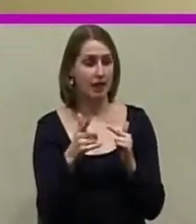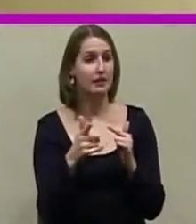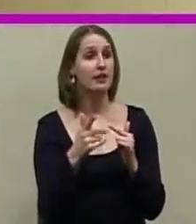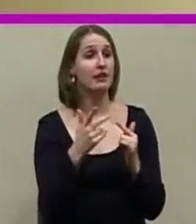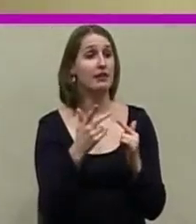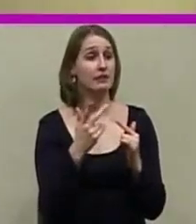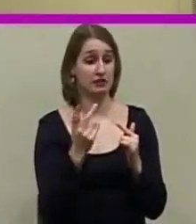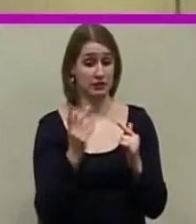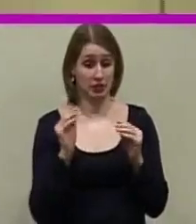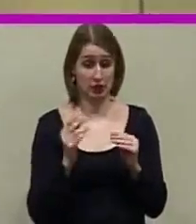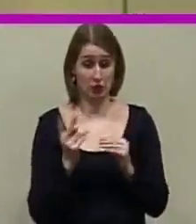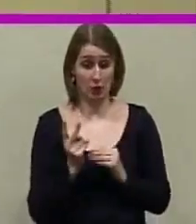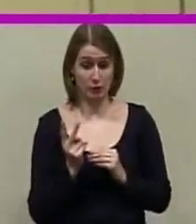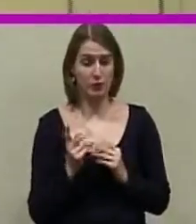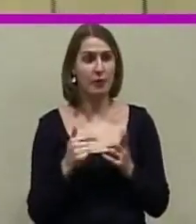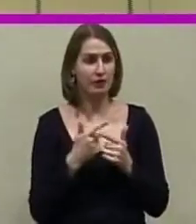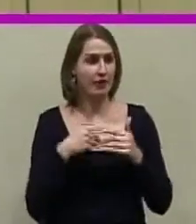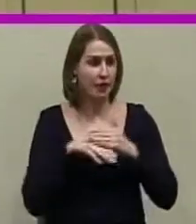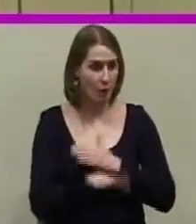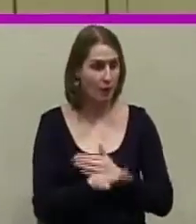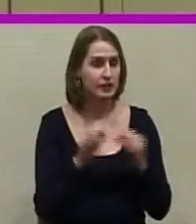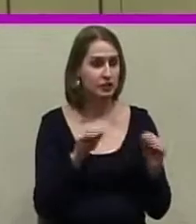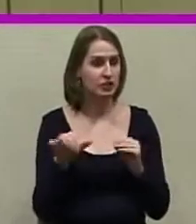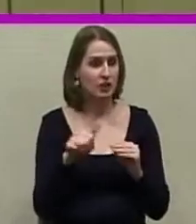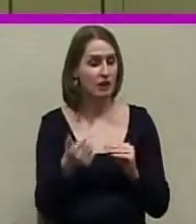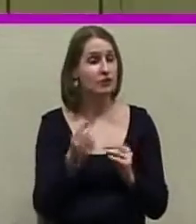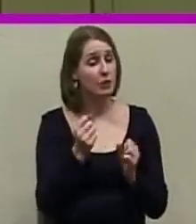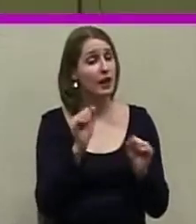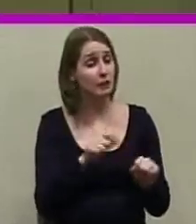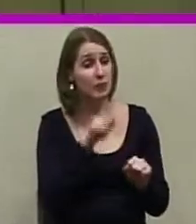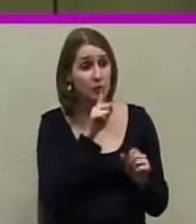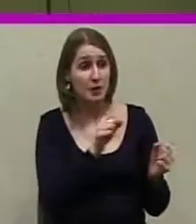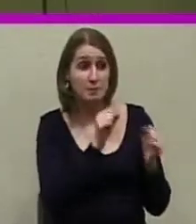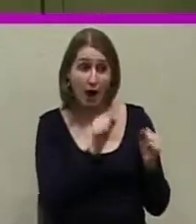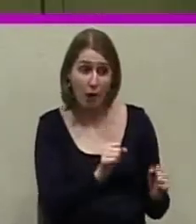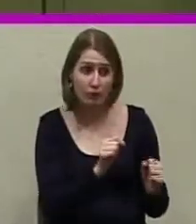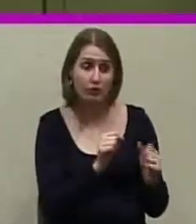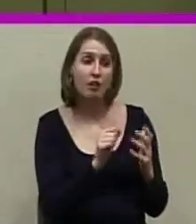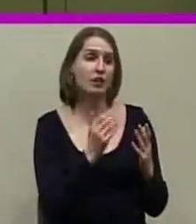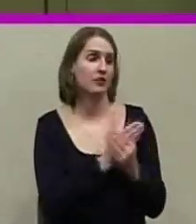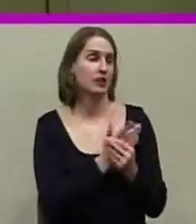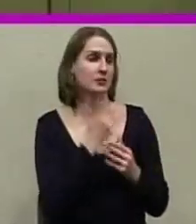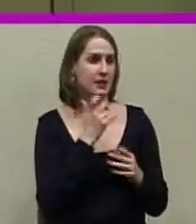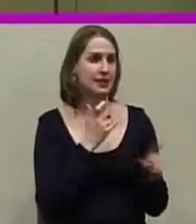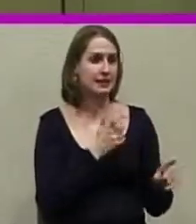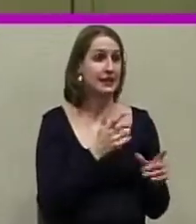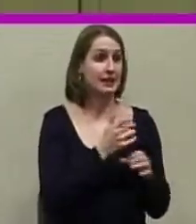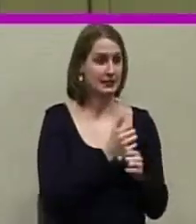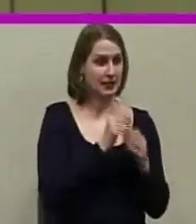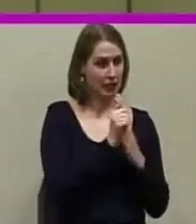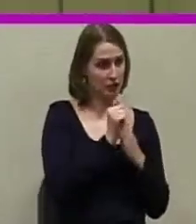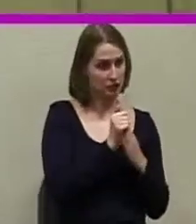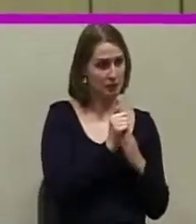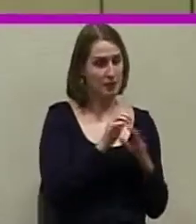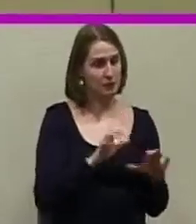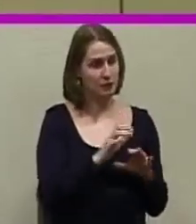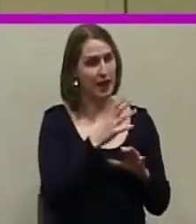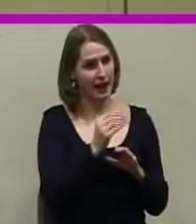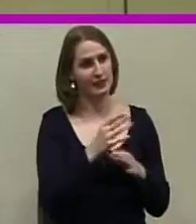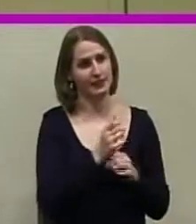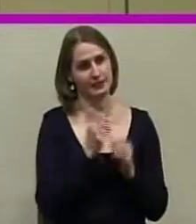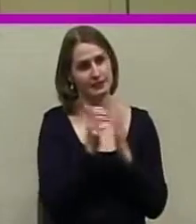the others. So it could be a really powerful intervention for a kid like this because I get the leadership of actually doing it, plus I'm learning the skills. You can do the same kind of thing